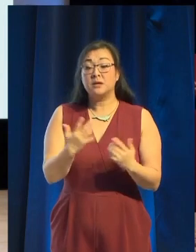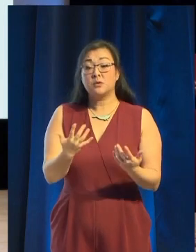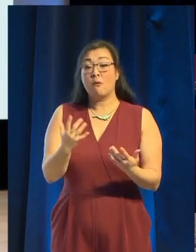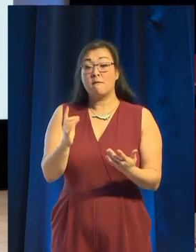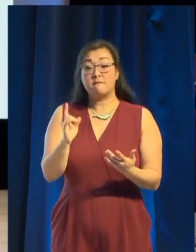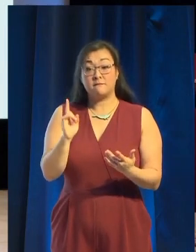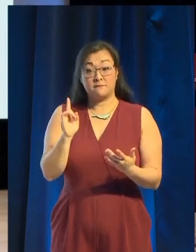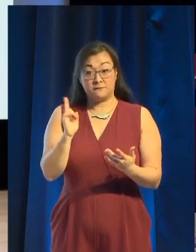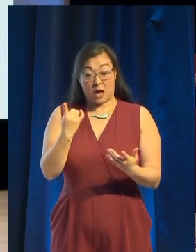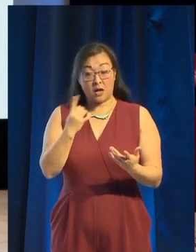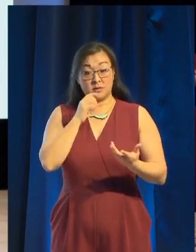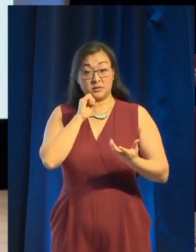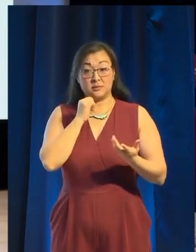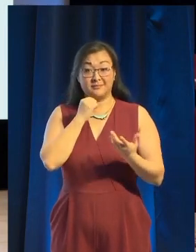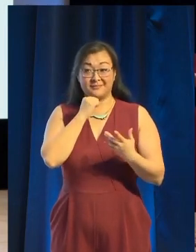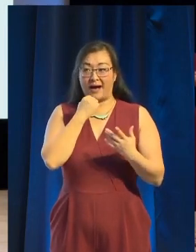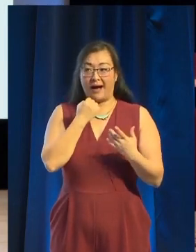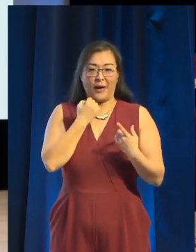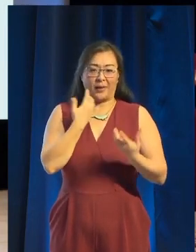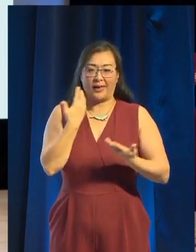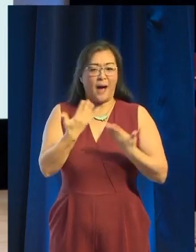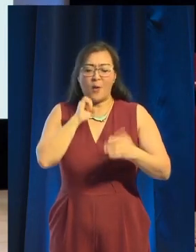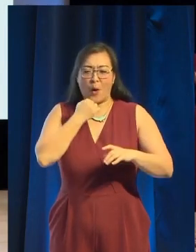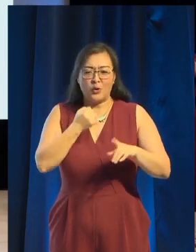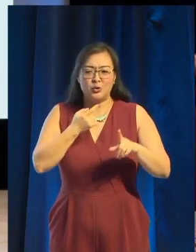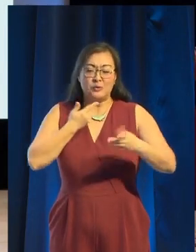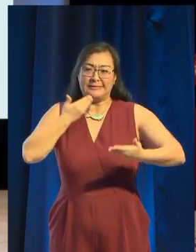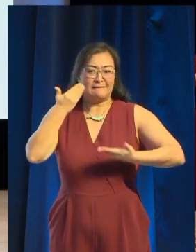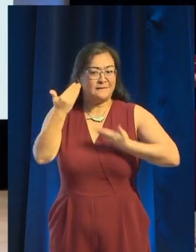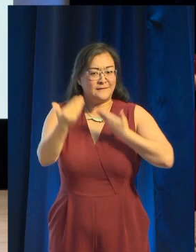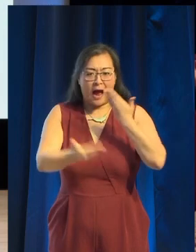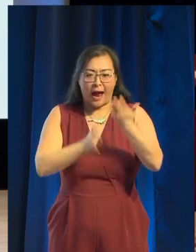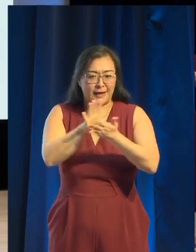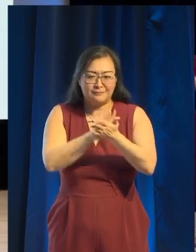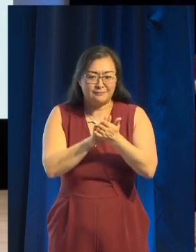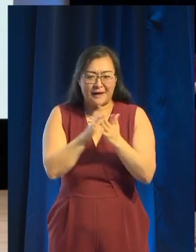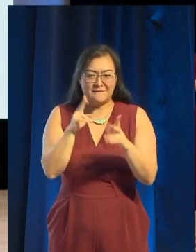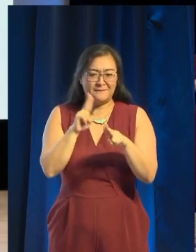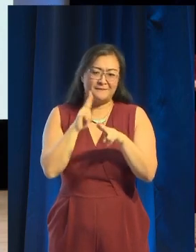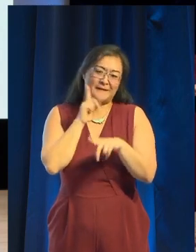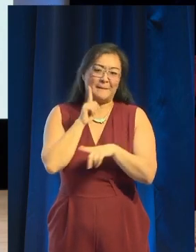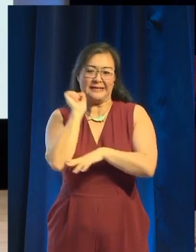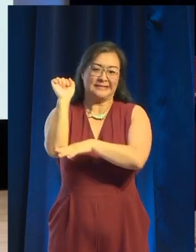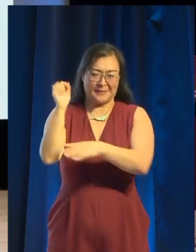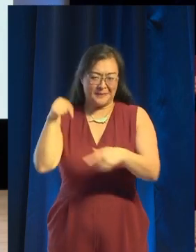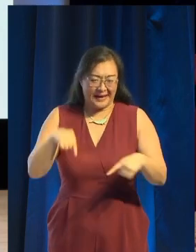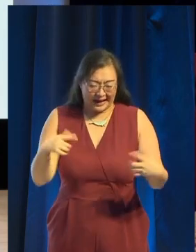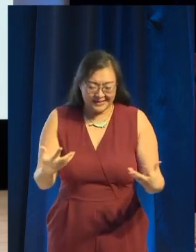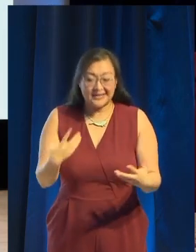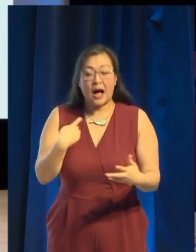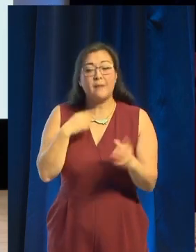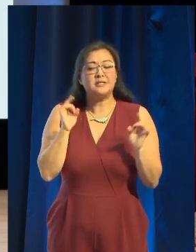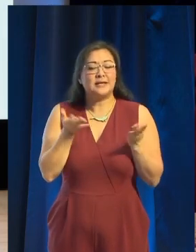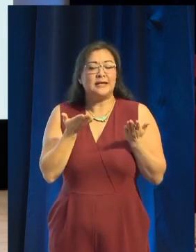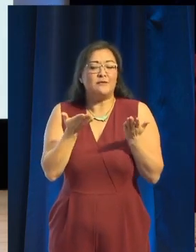you that I'm not going to try and define feminism here, and I'm only giving you a